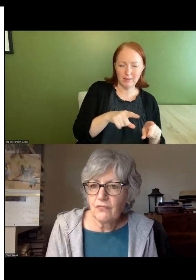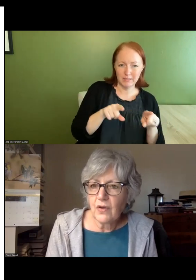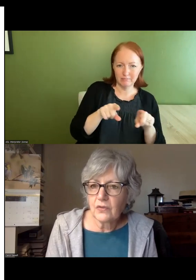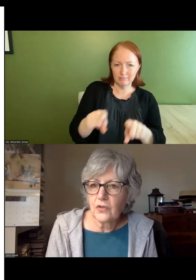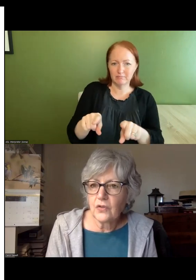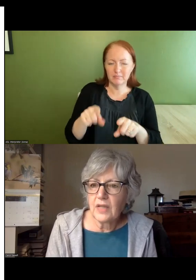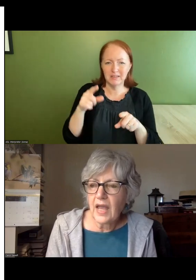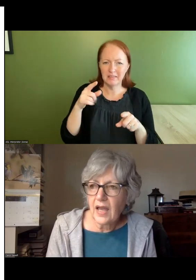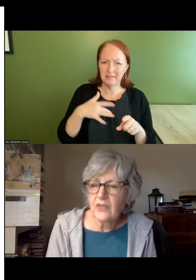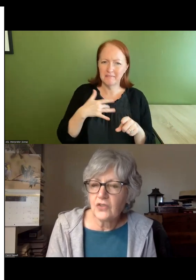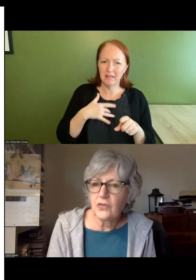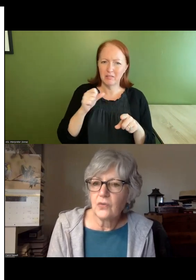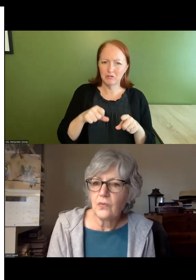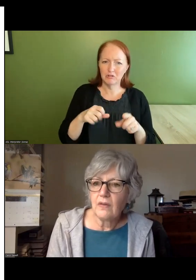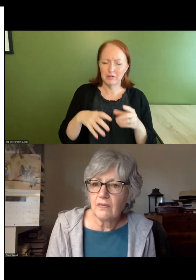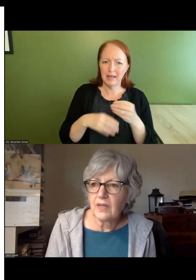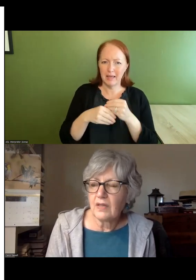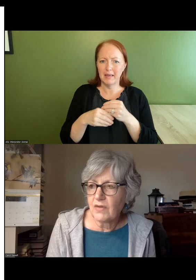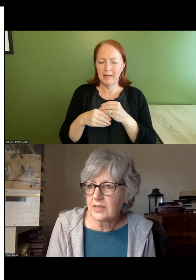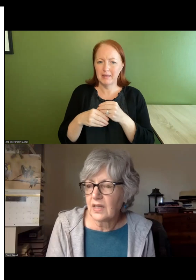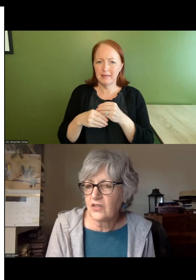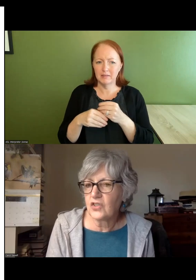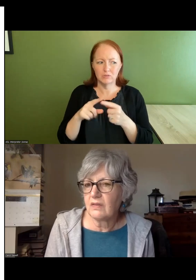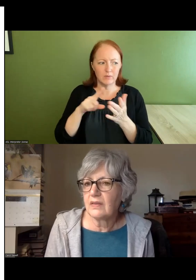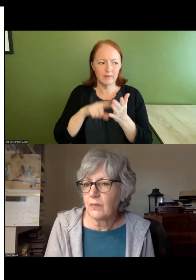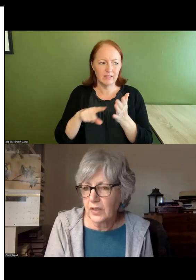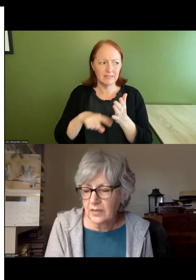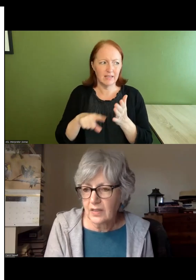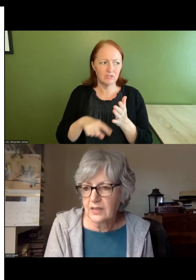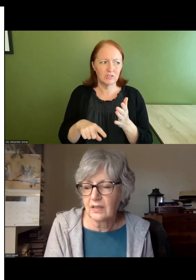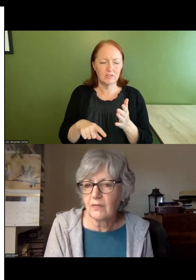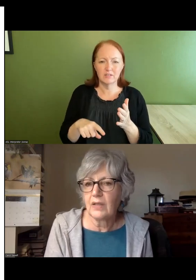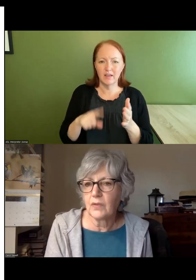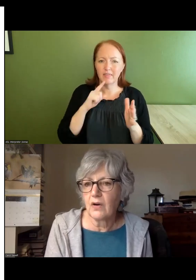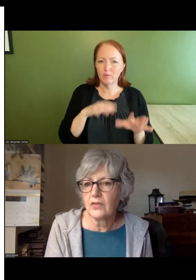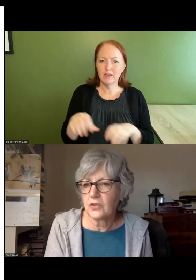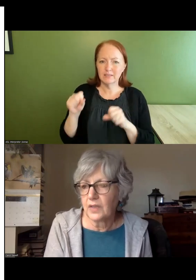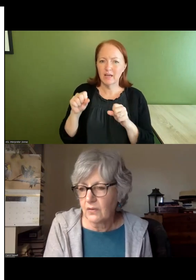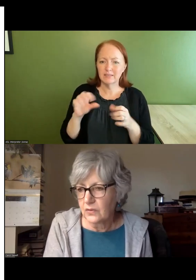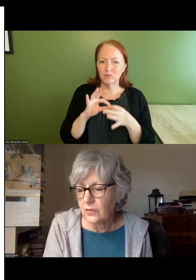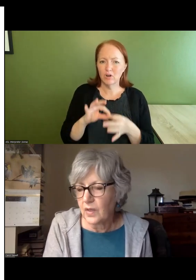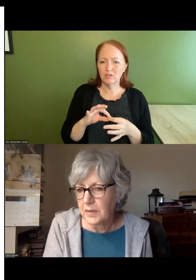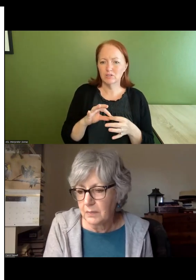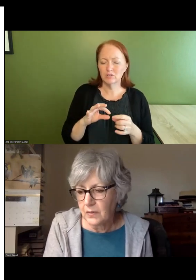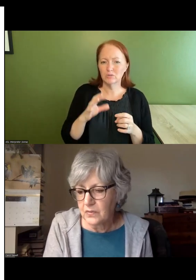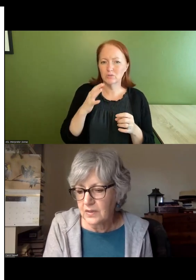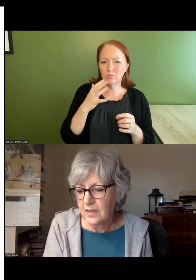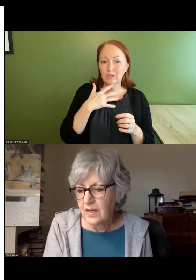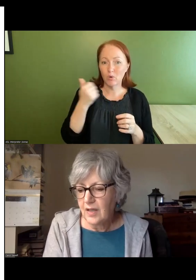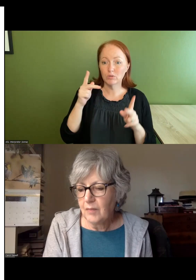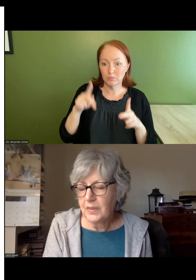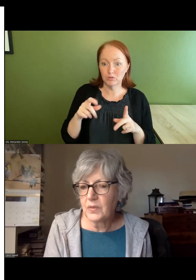they felt could add to the investigation that they were conducting in regard to an elder who had been